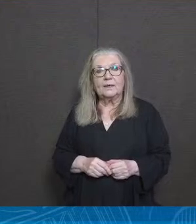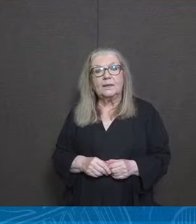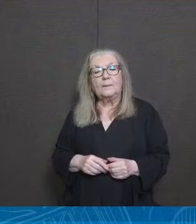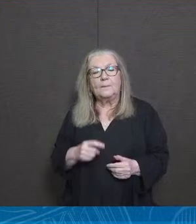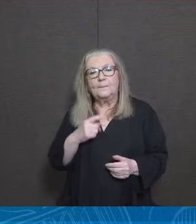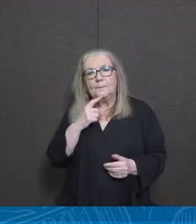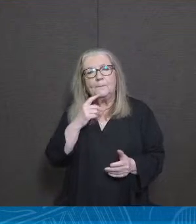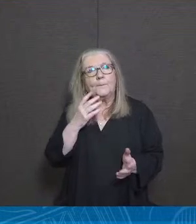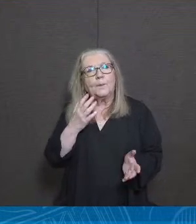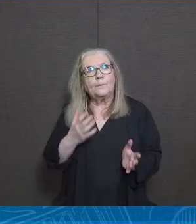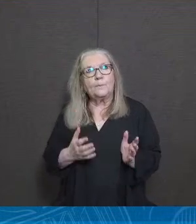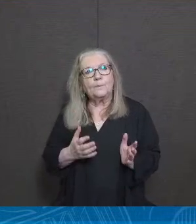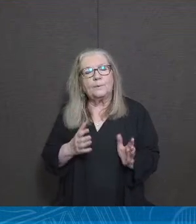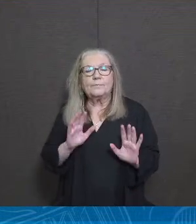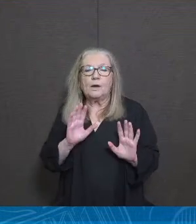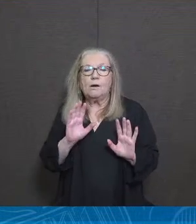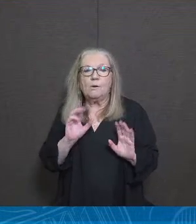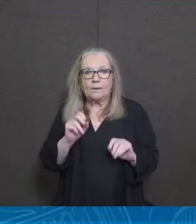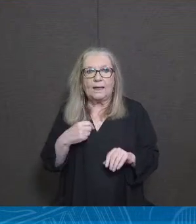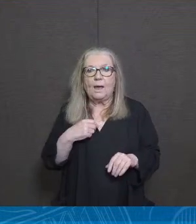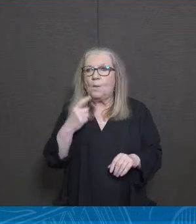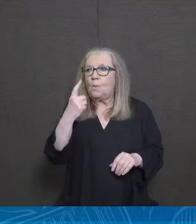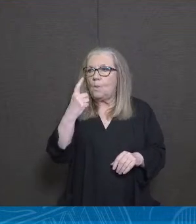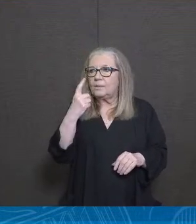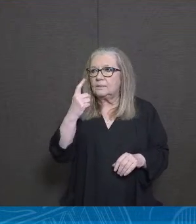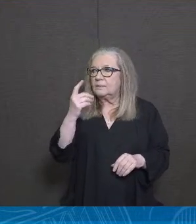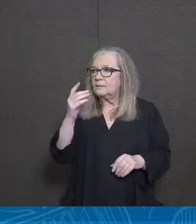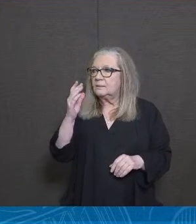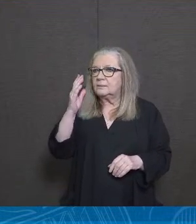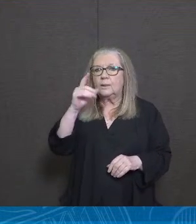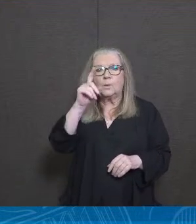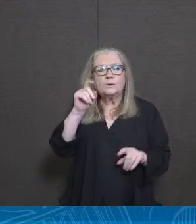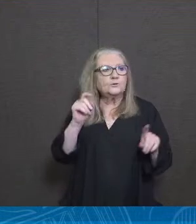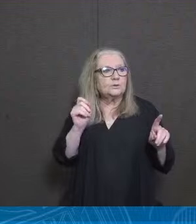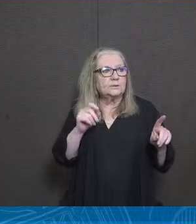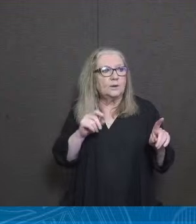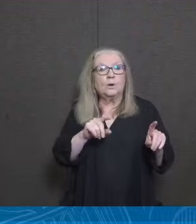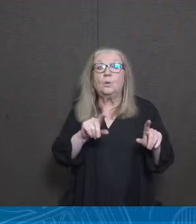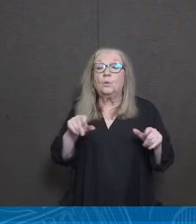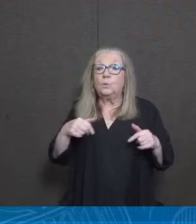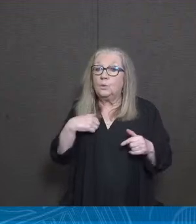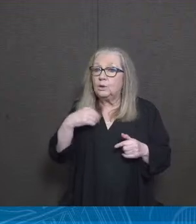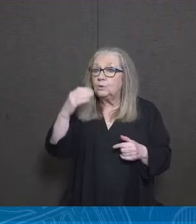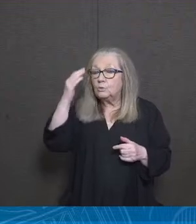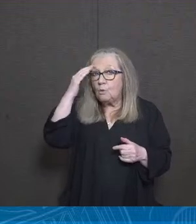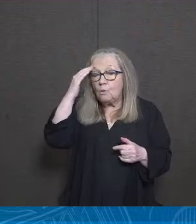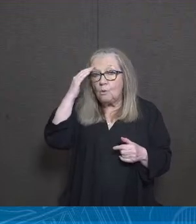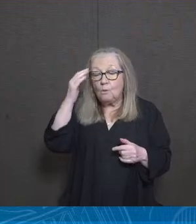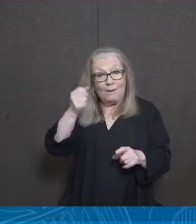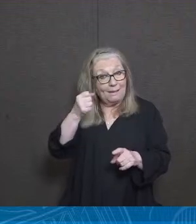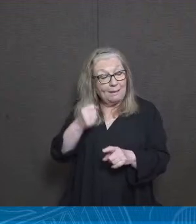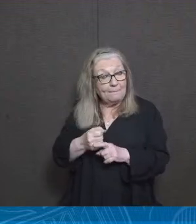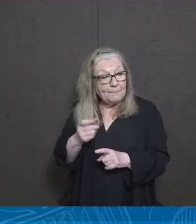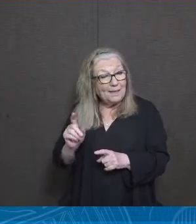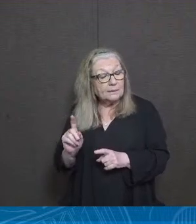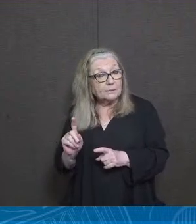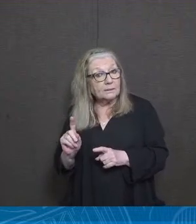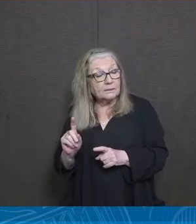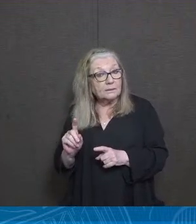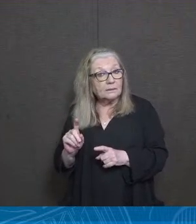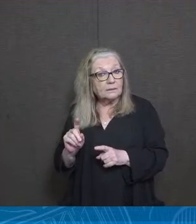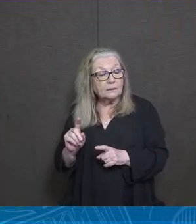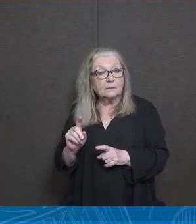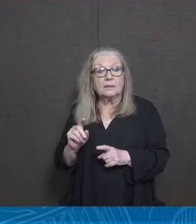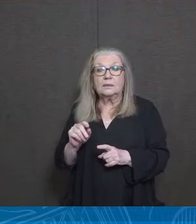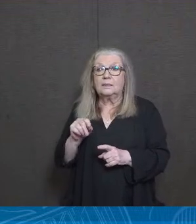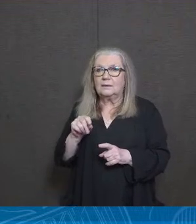Maybe okay, now we have one more. Do we know the impact of hardware of these servers of